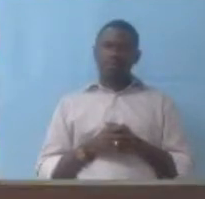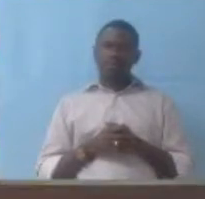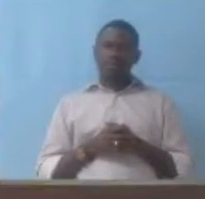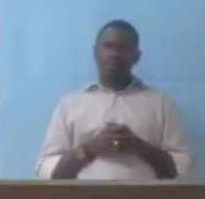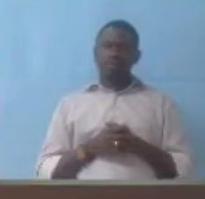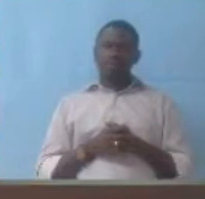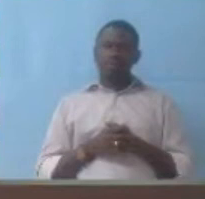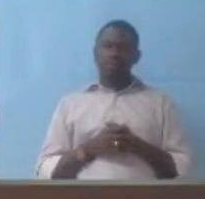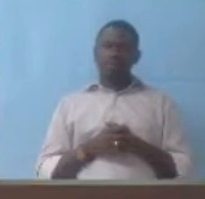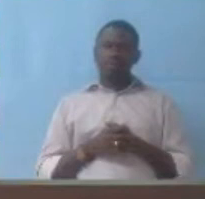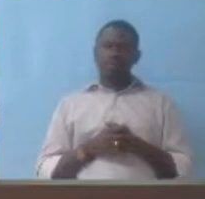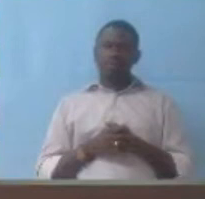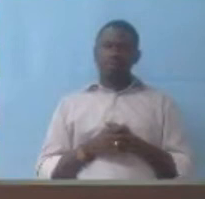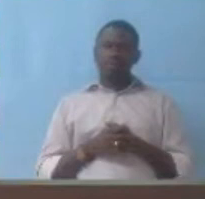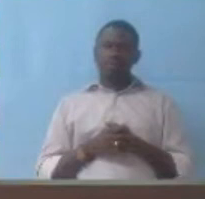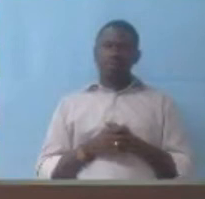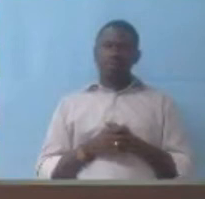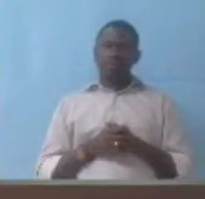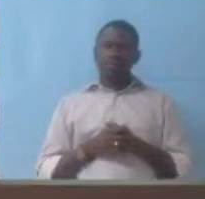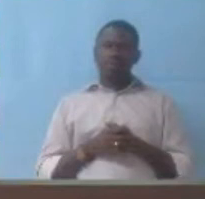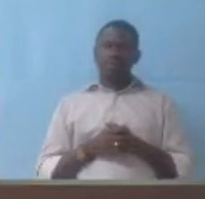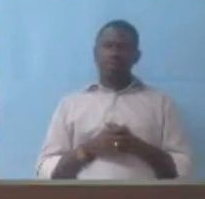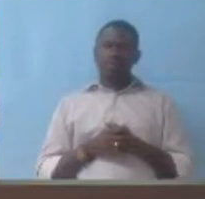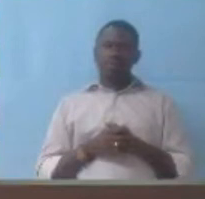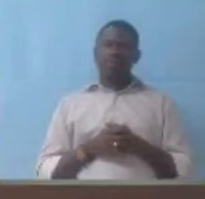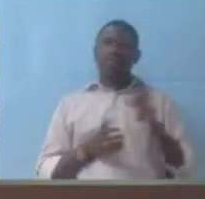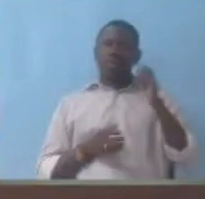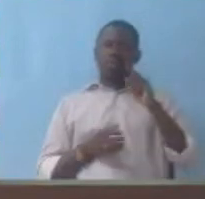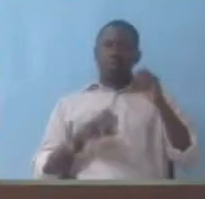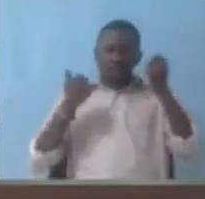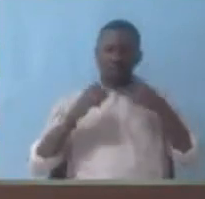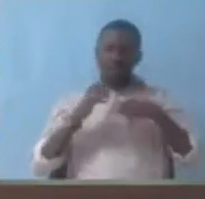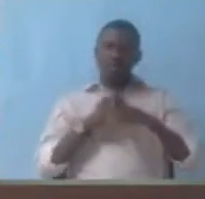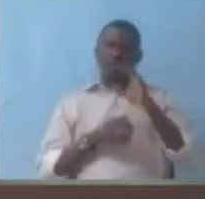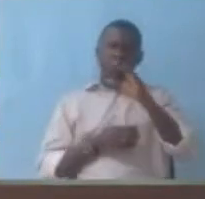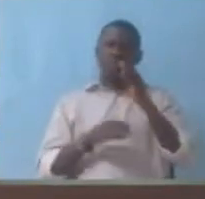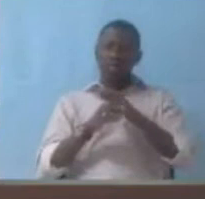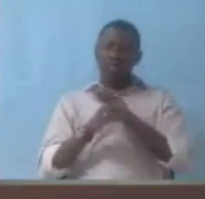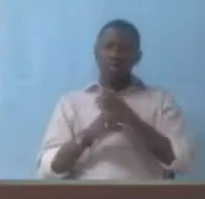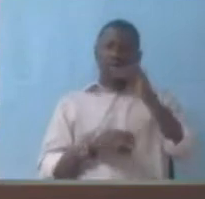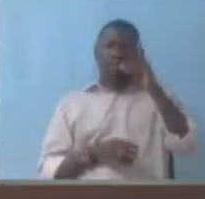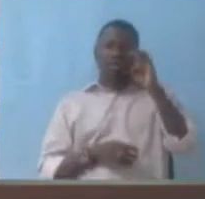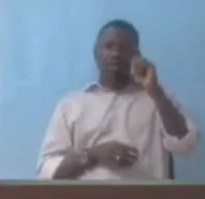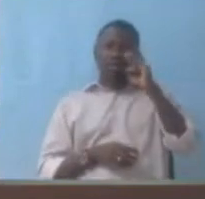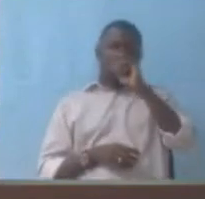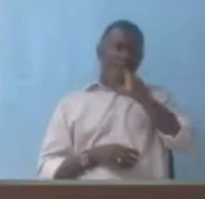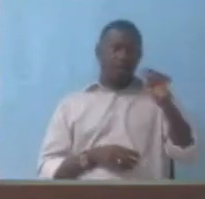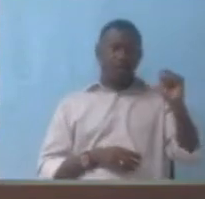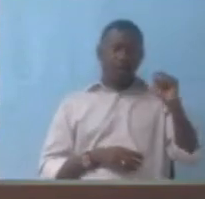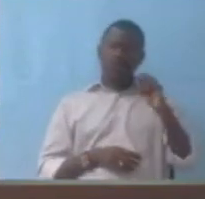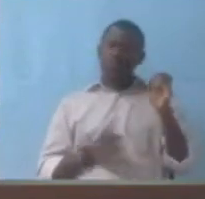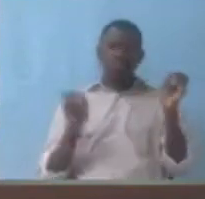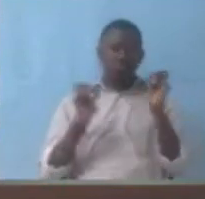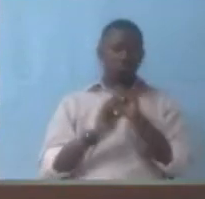What was operating in this country before the decree was nothing. Member tama operating. Member tama kan